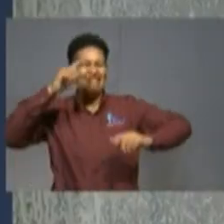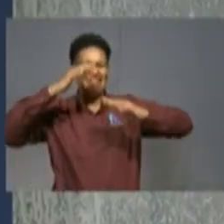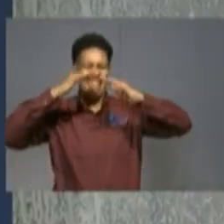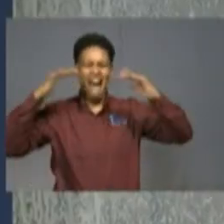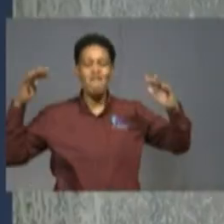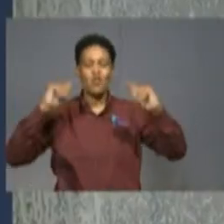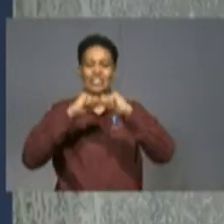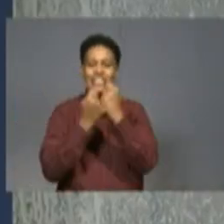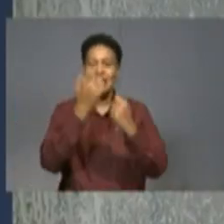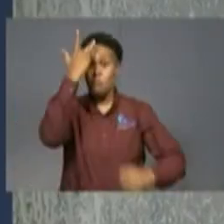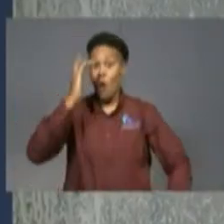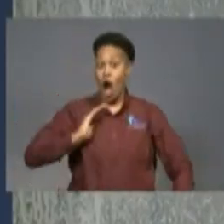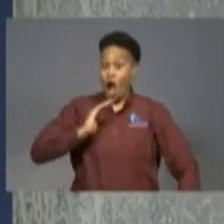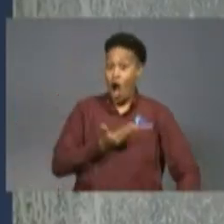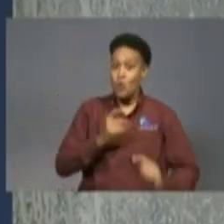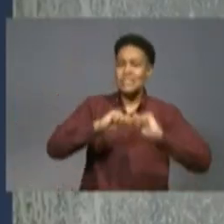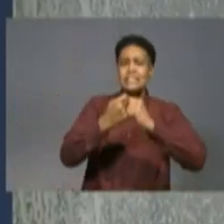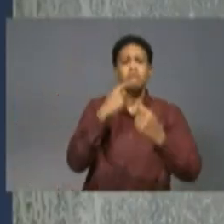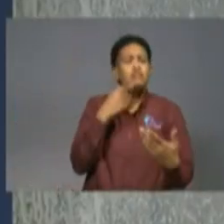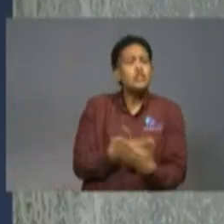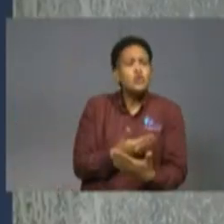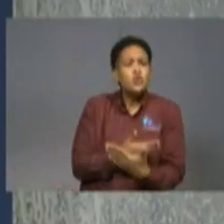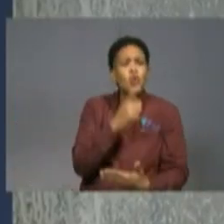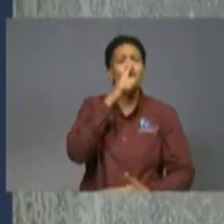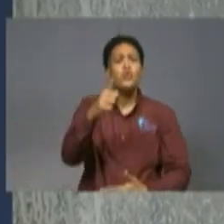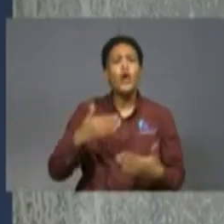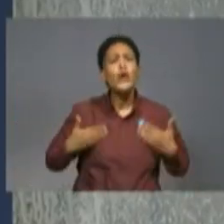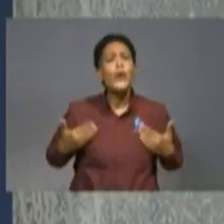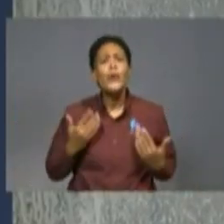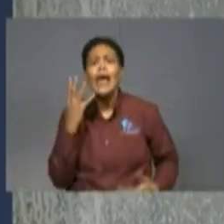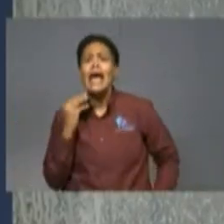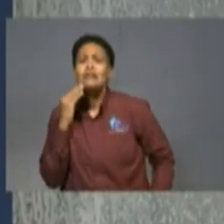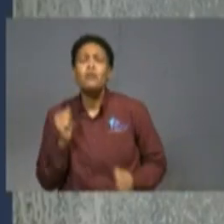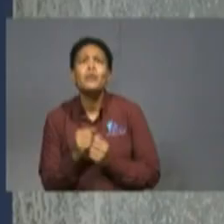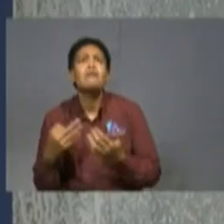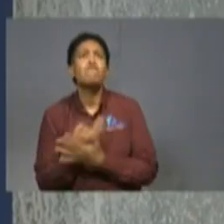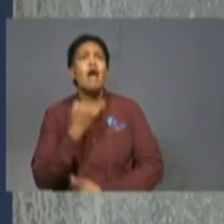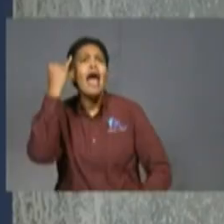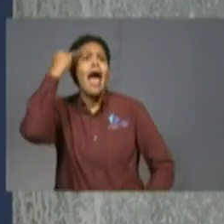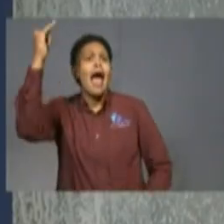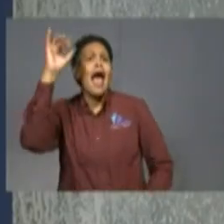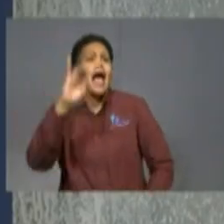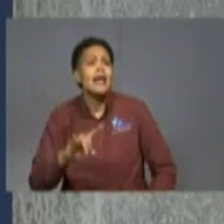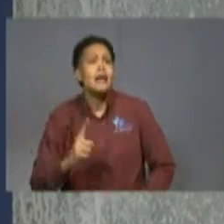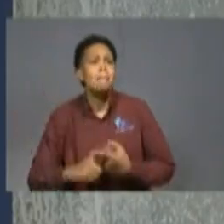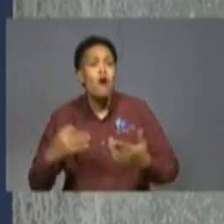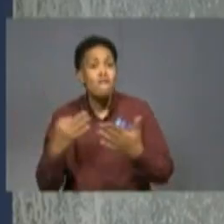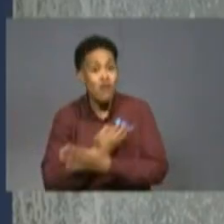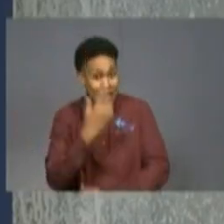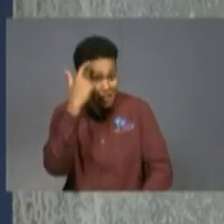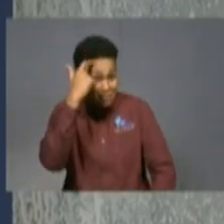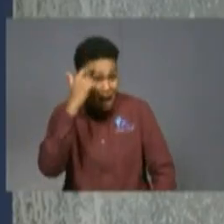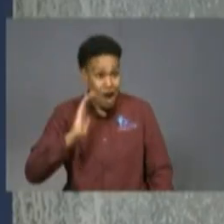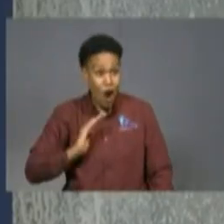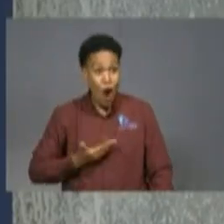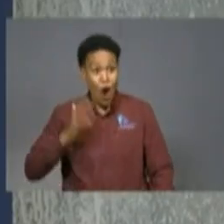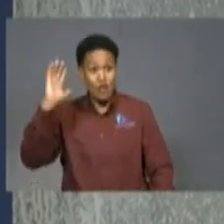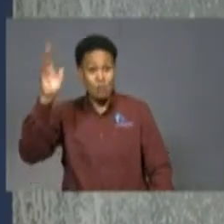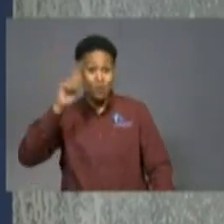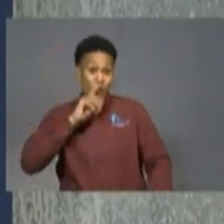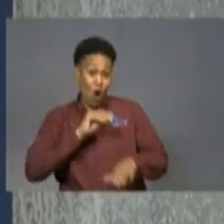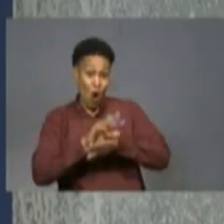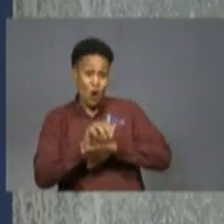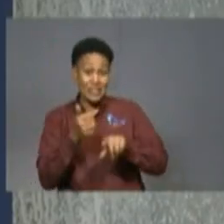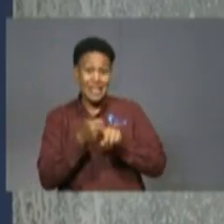Why? Because our team is new, with youth and experience, with fresh ideas and fresh minds. And our spokesperson's council is